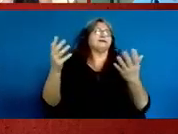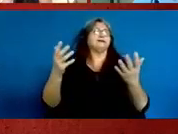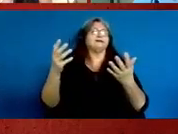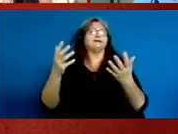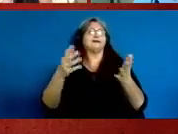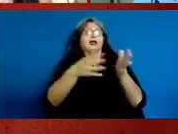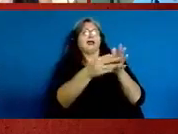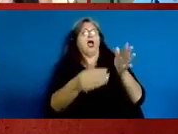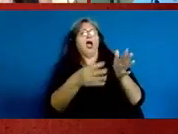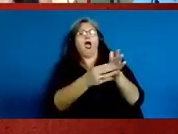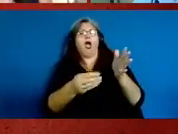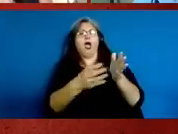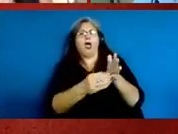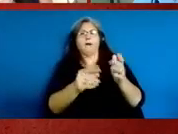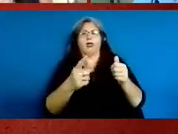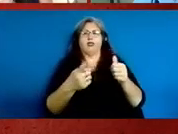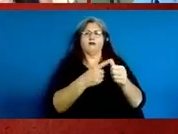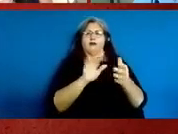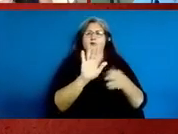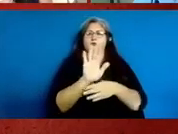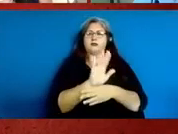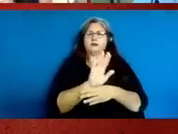replicating the original movie.